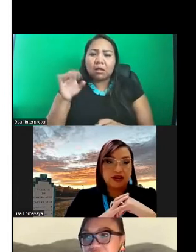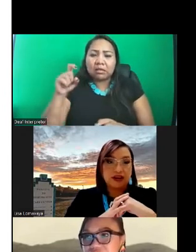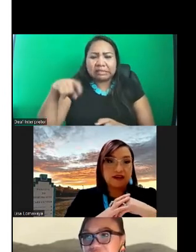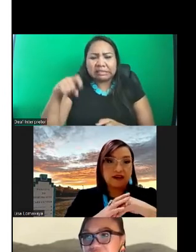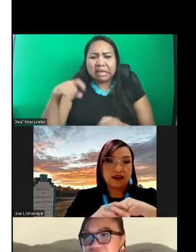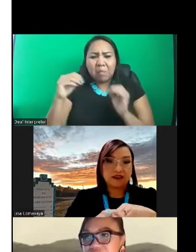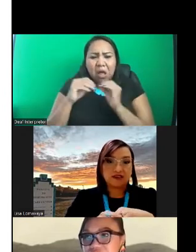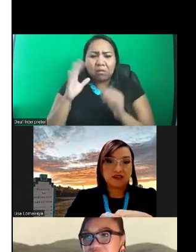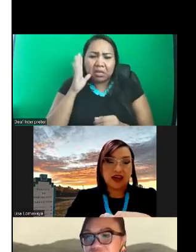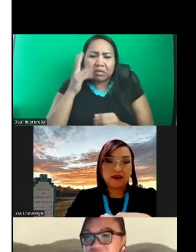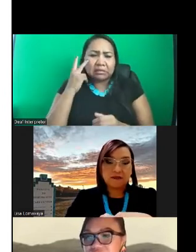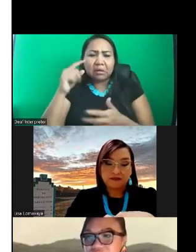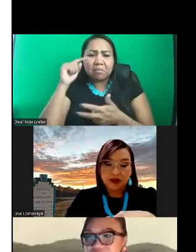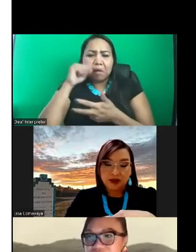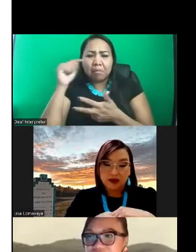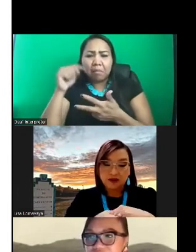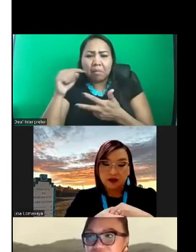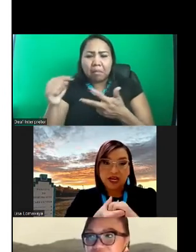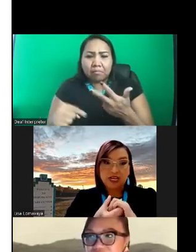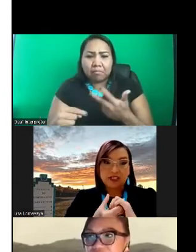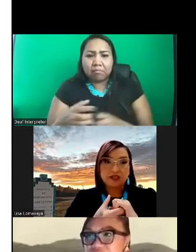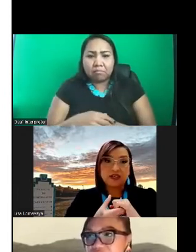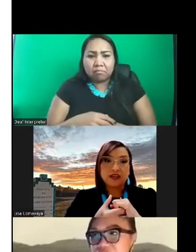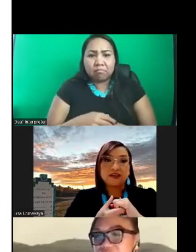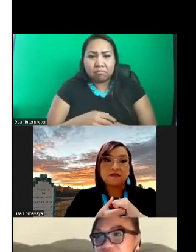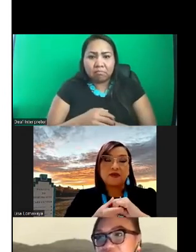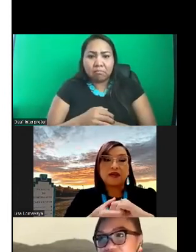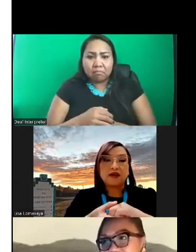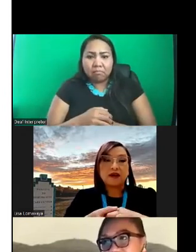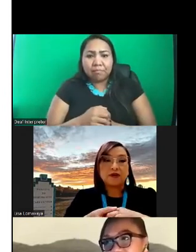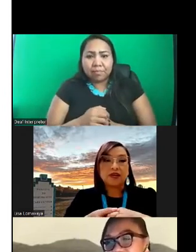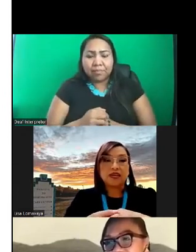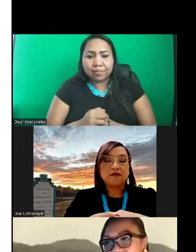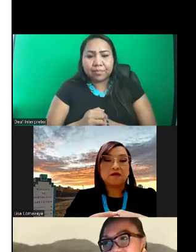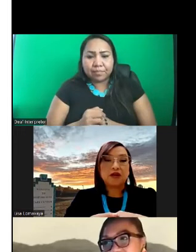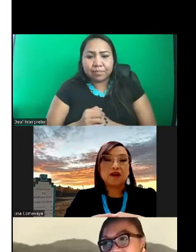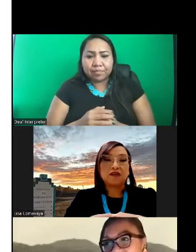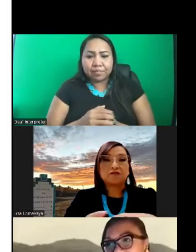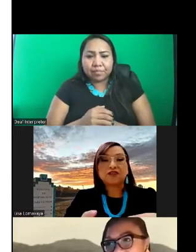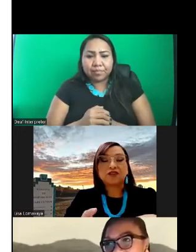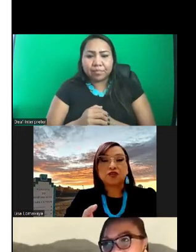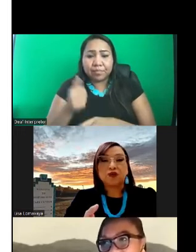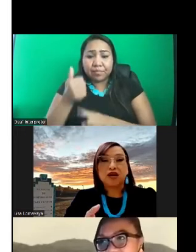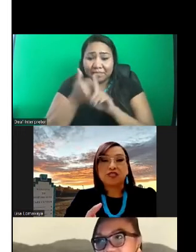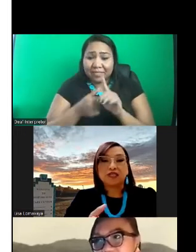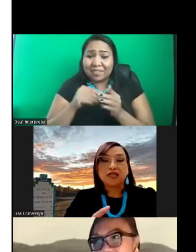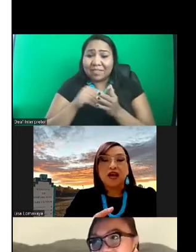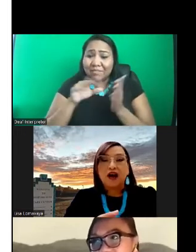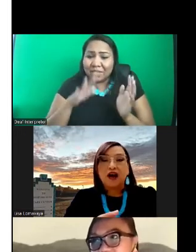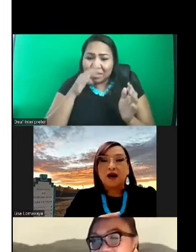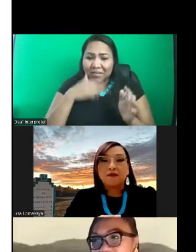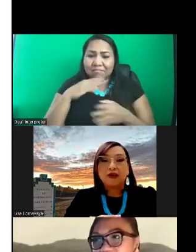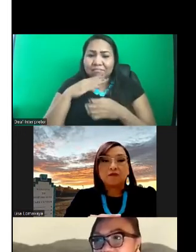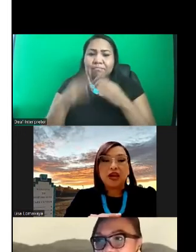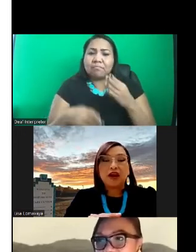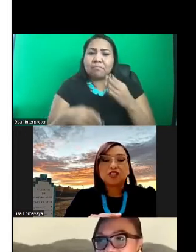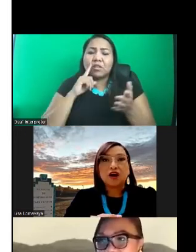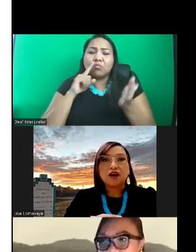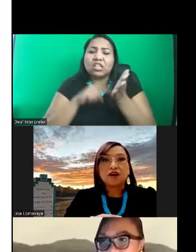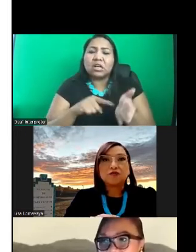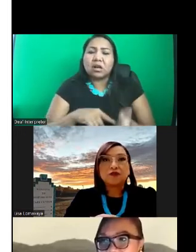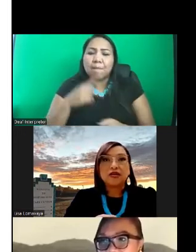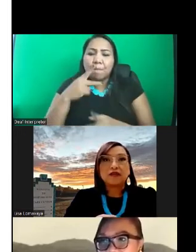bullets there on the slide. So each student is going to be completing what we call a research project. They